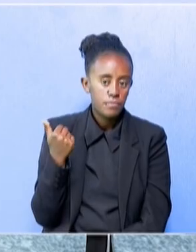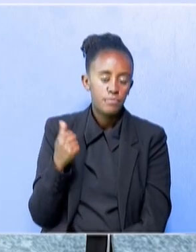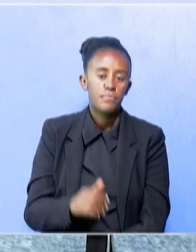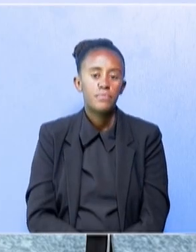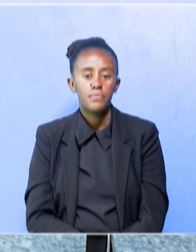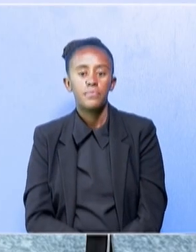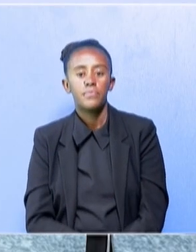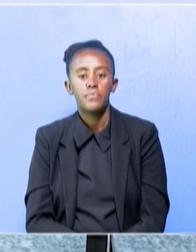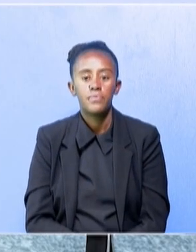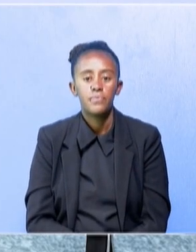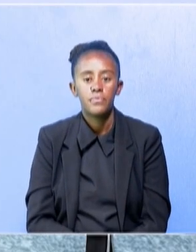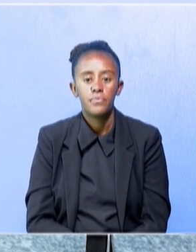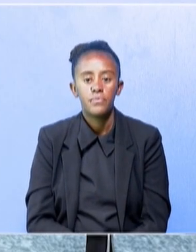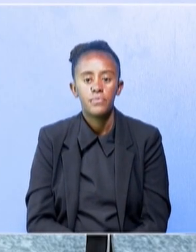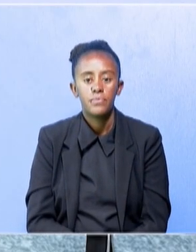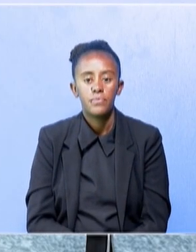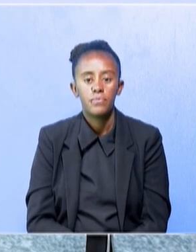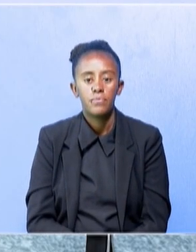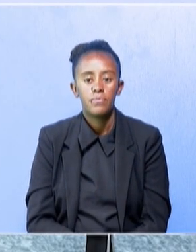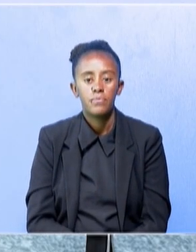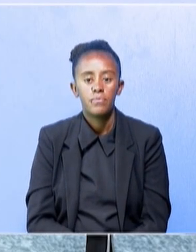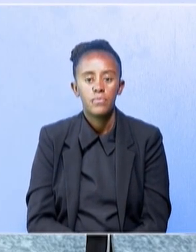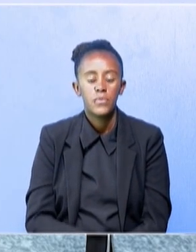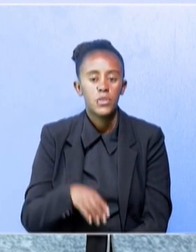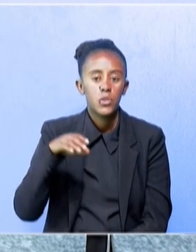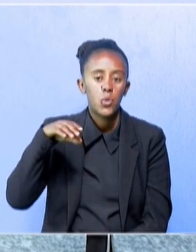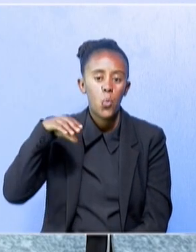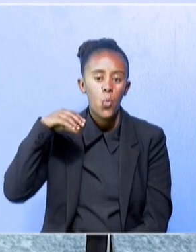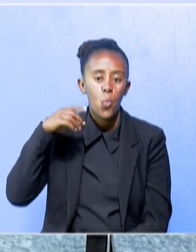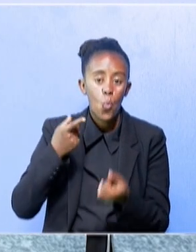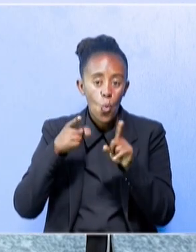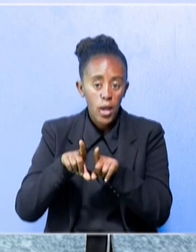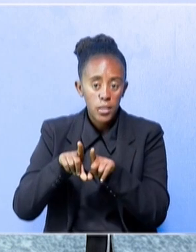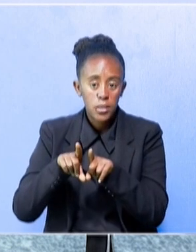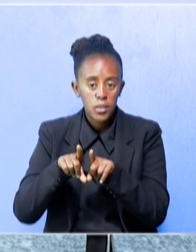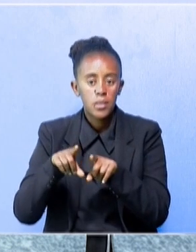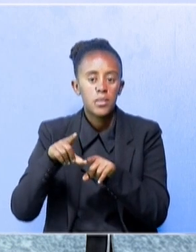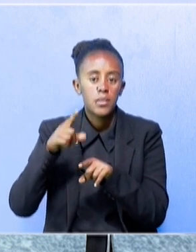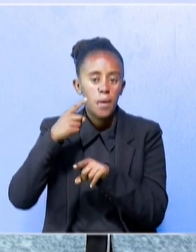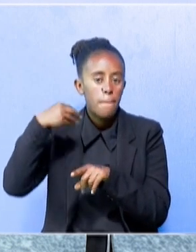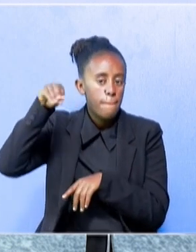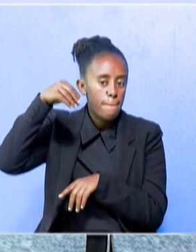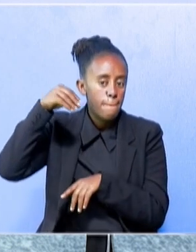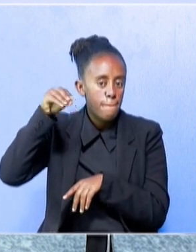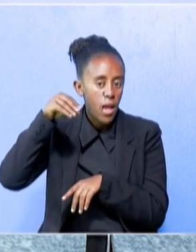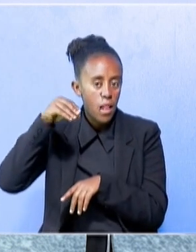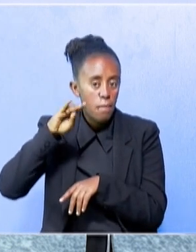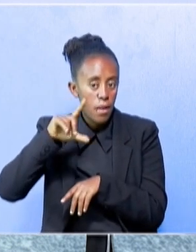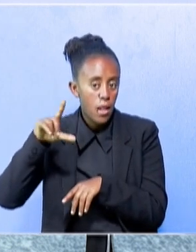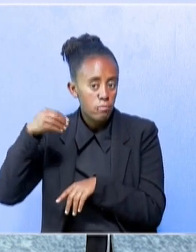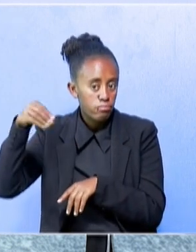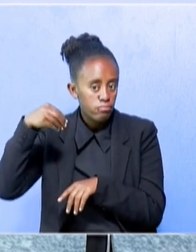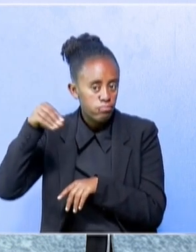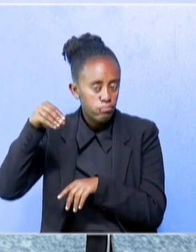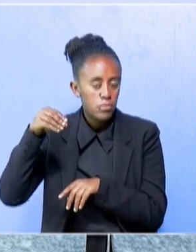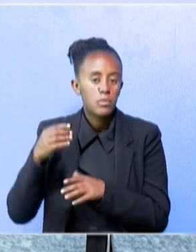written here now. When, see, when the bell rang should be here. They were watching the movie when the bell rang,